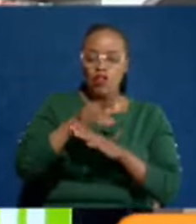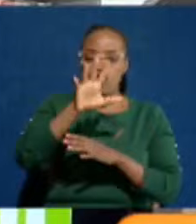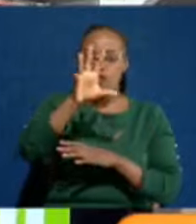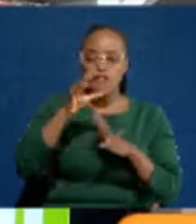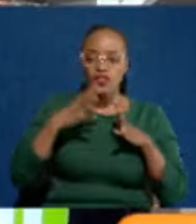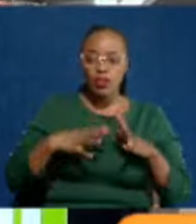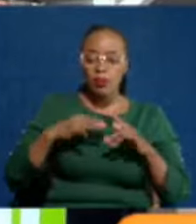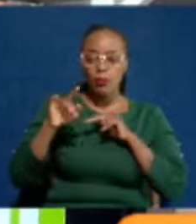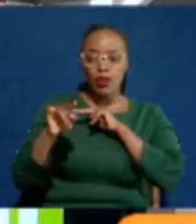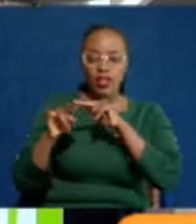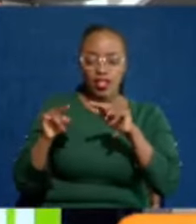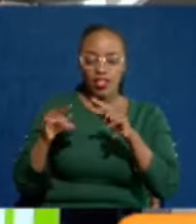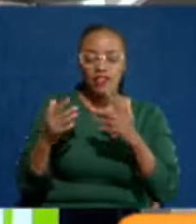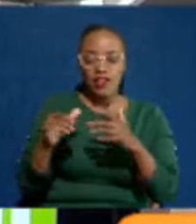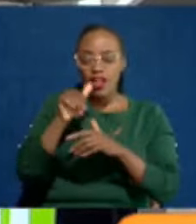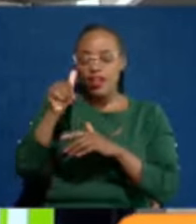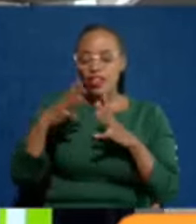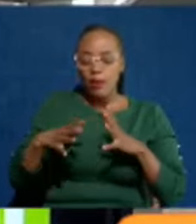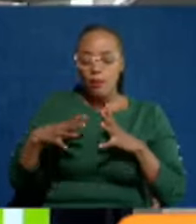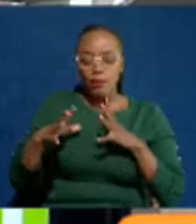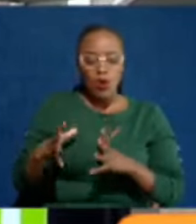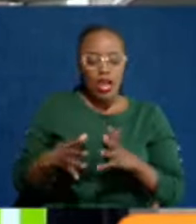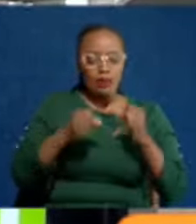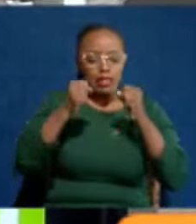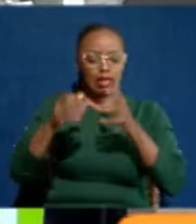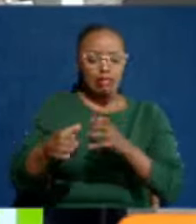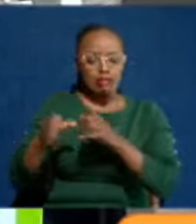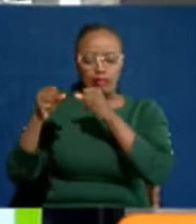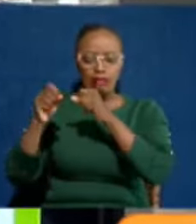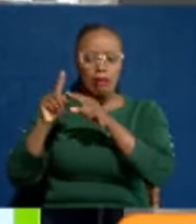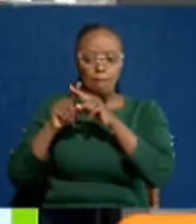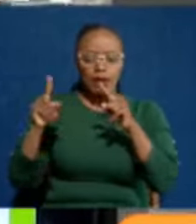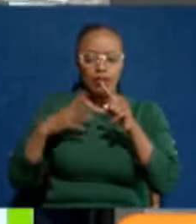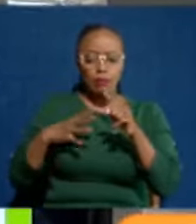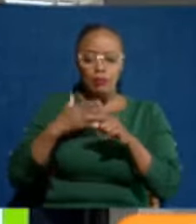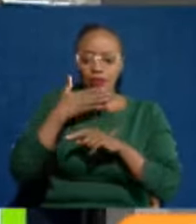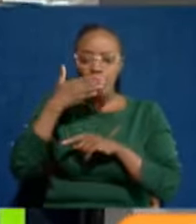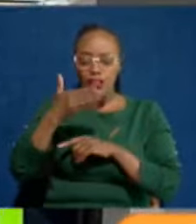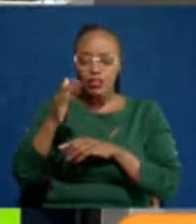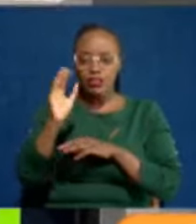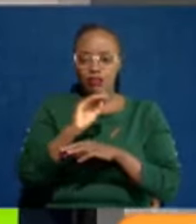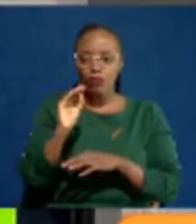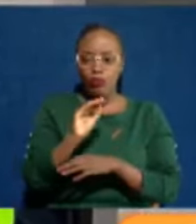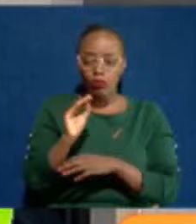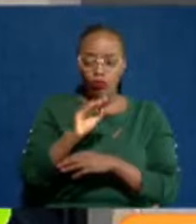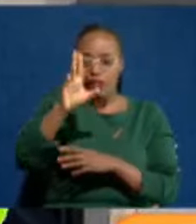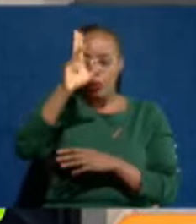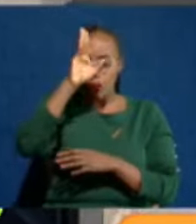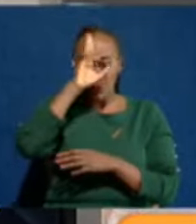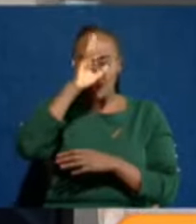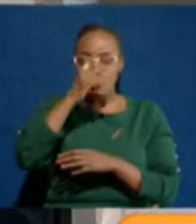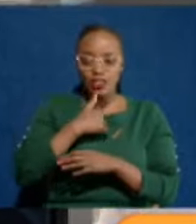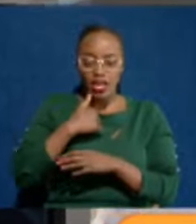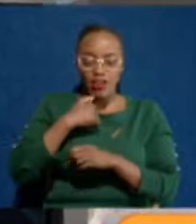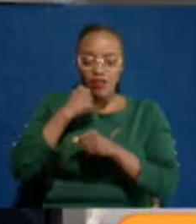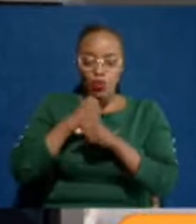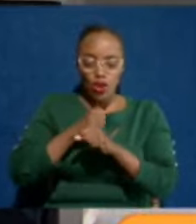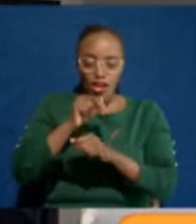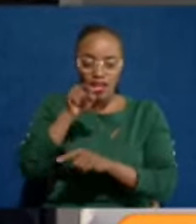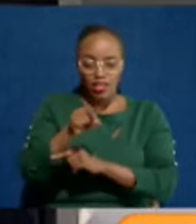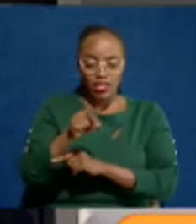killed, tens of others abducted, and no one to answer to that. And the police have been down this path